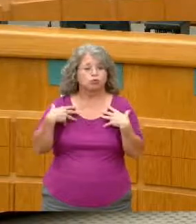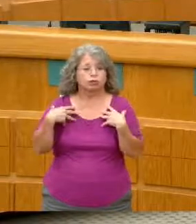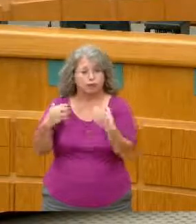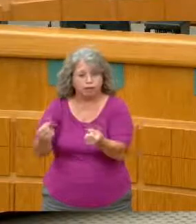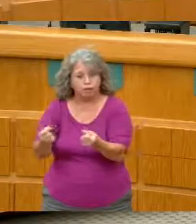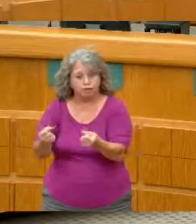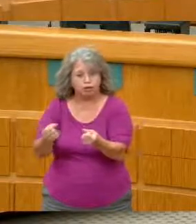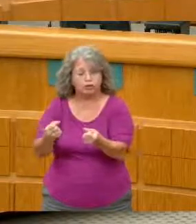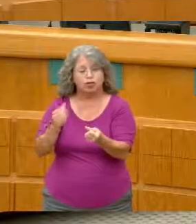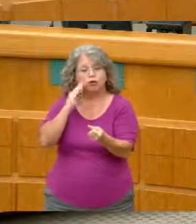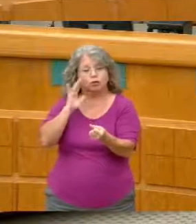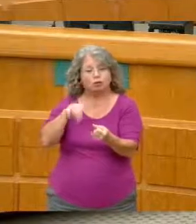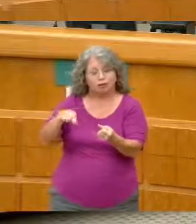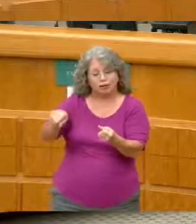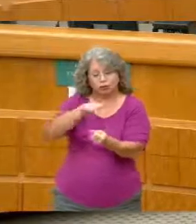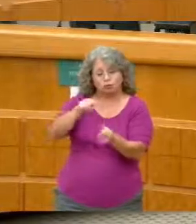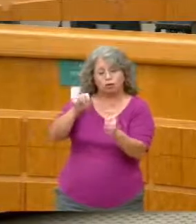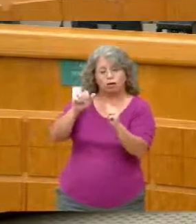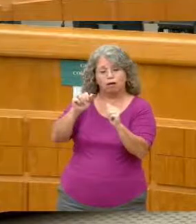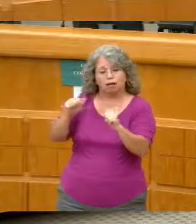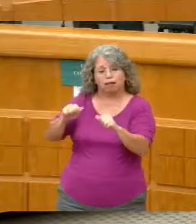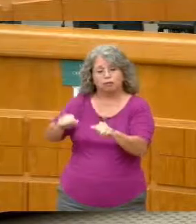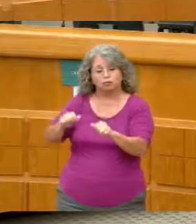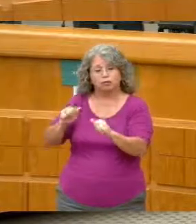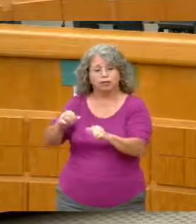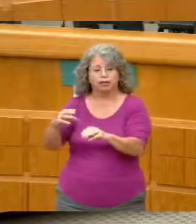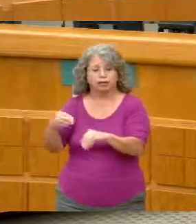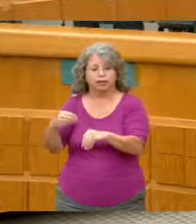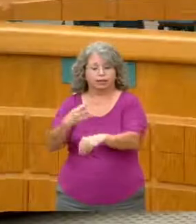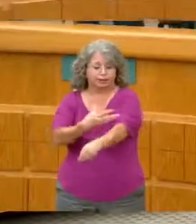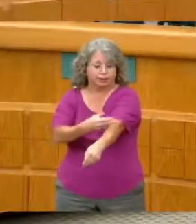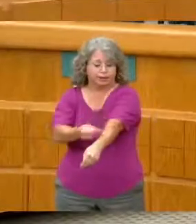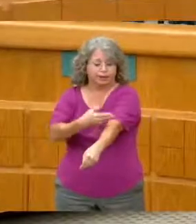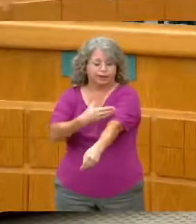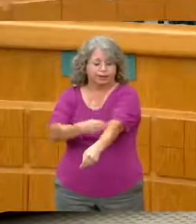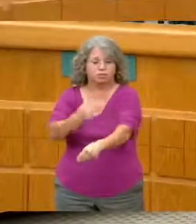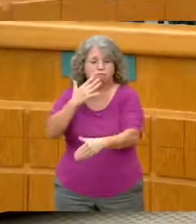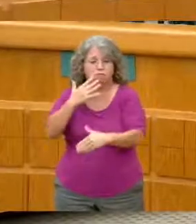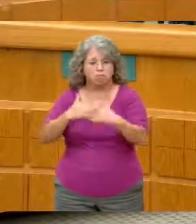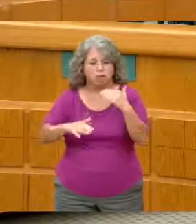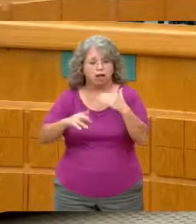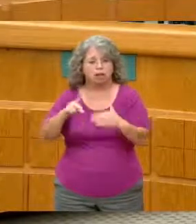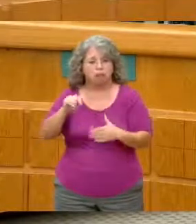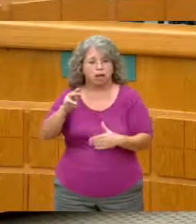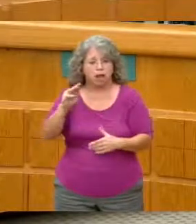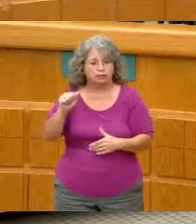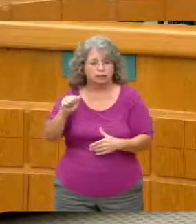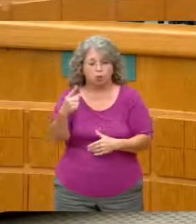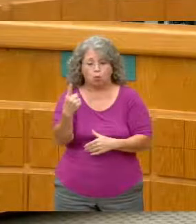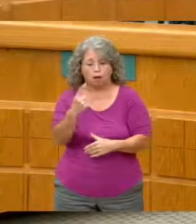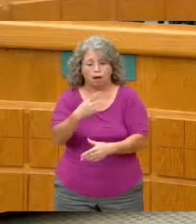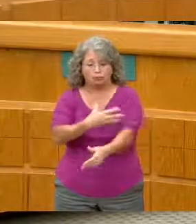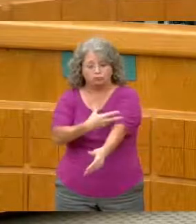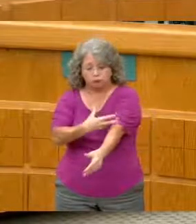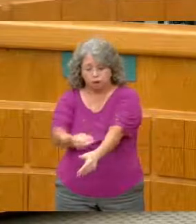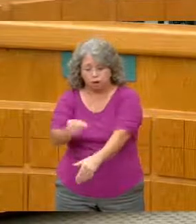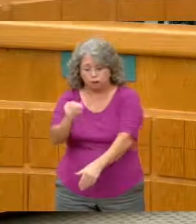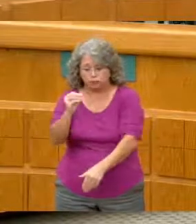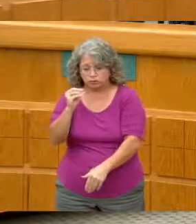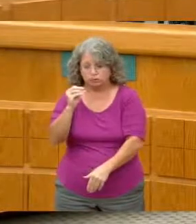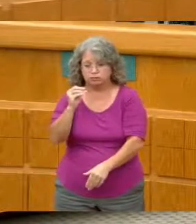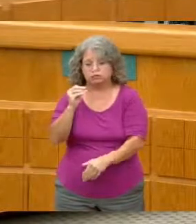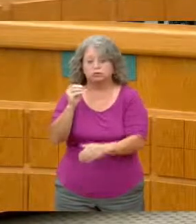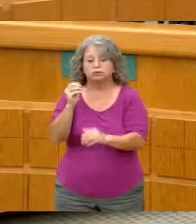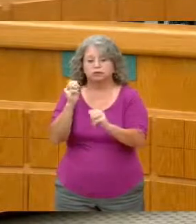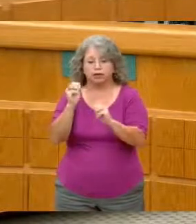have recovered are eligible to give convalescent plasma with your blood donation. With one donation, you can save